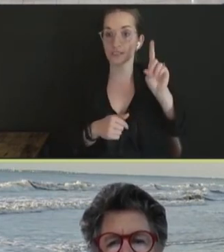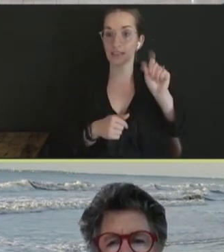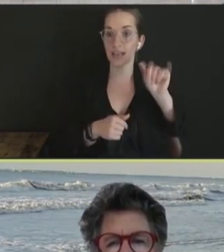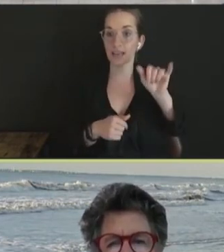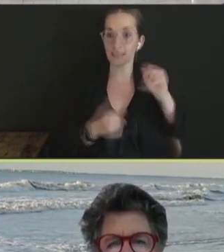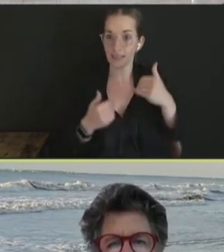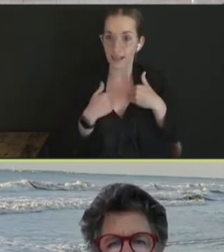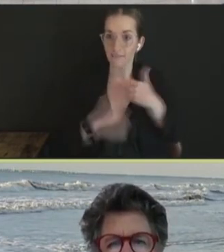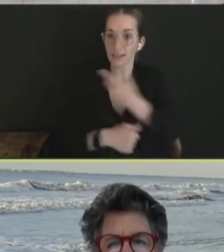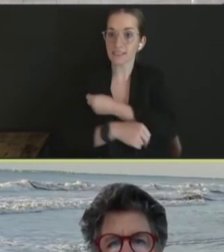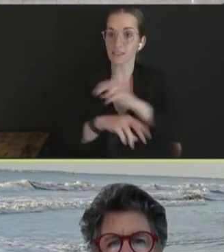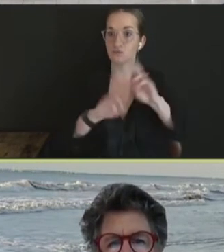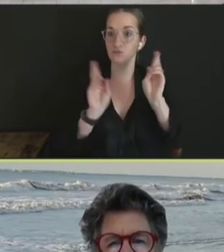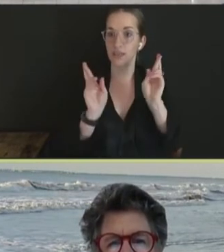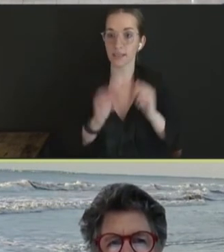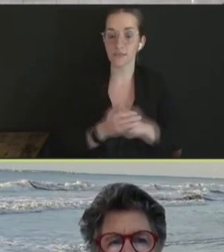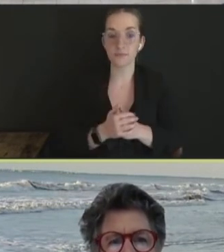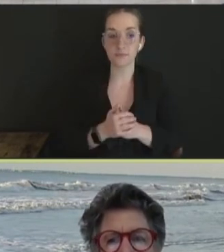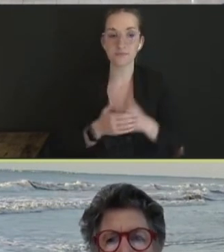Next slide.